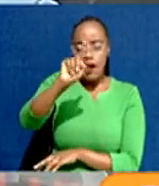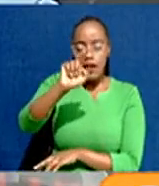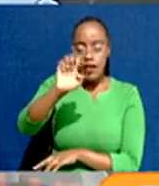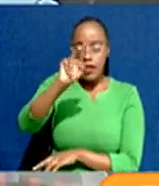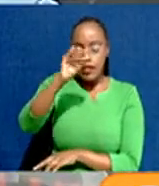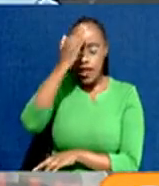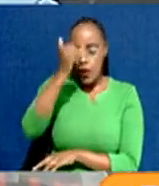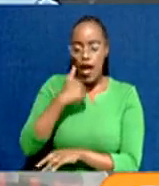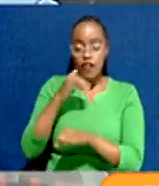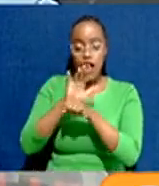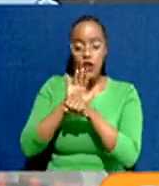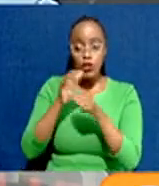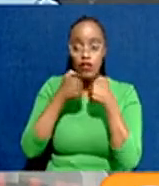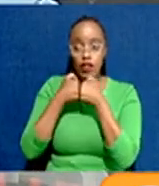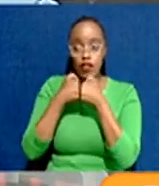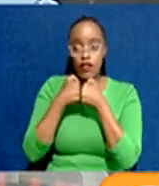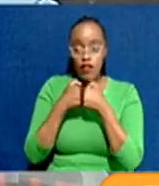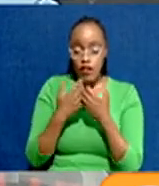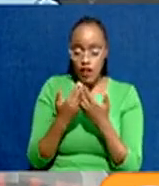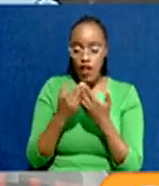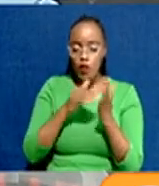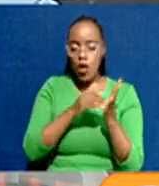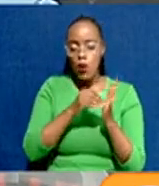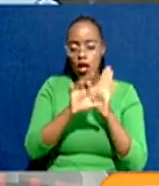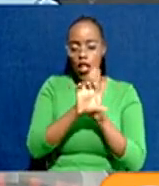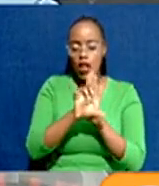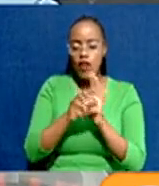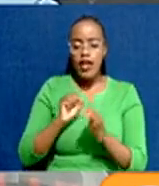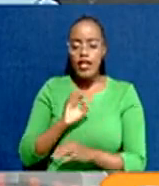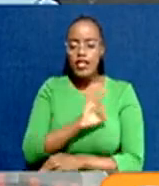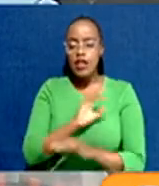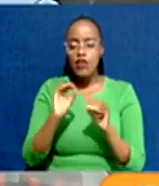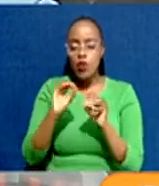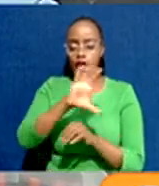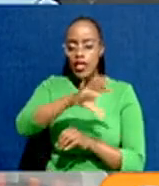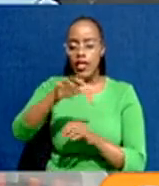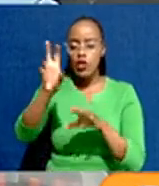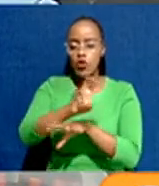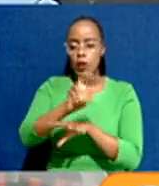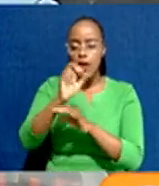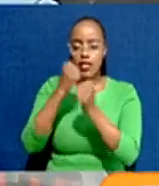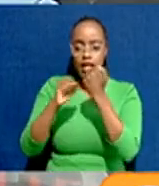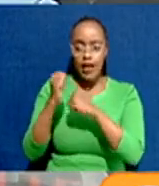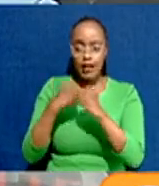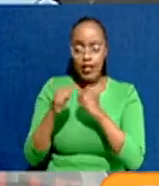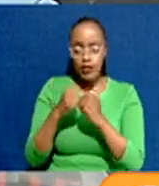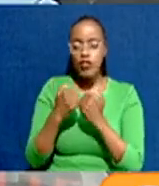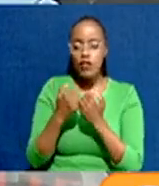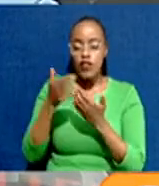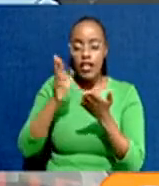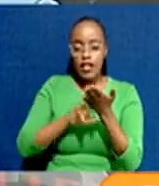to a myriad of challenges, including weak laws and lack of staff in counties to monitor activities of